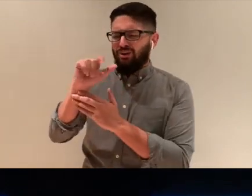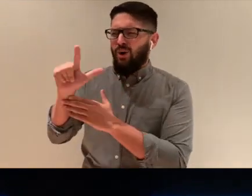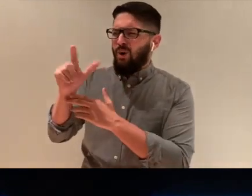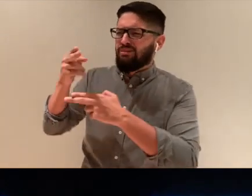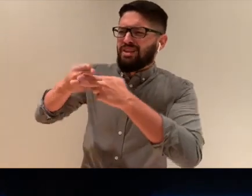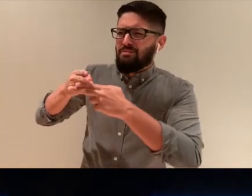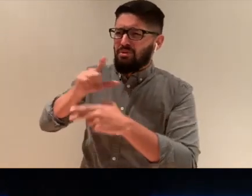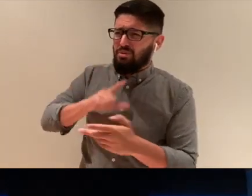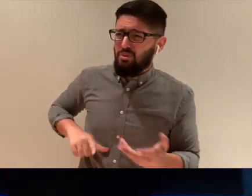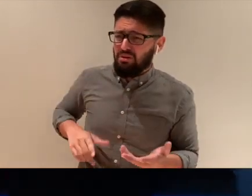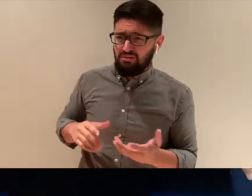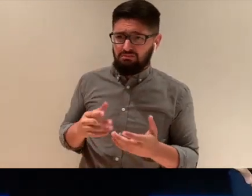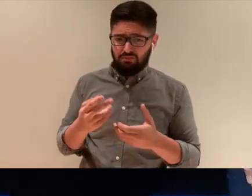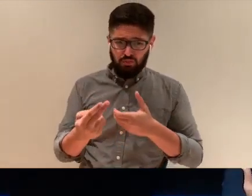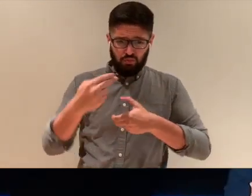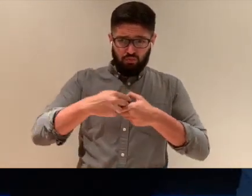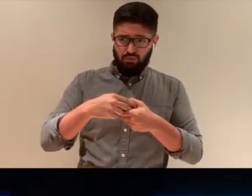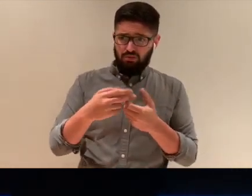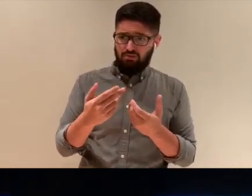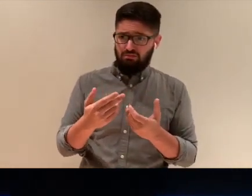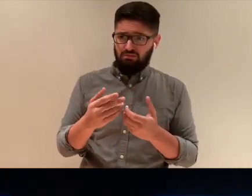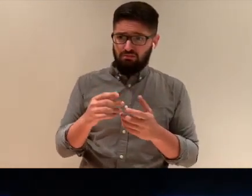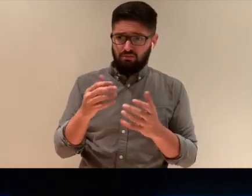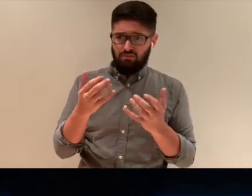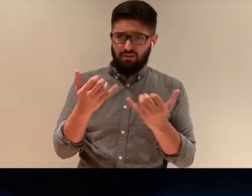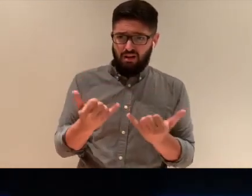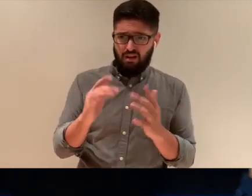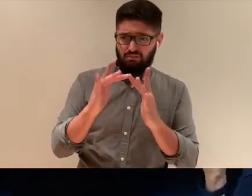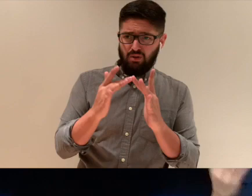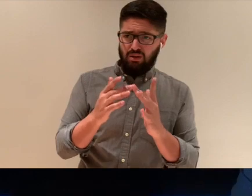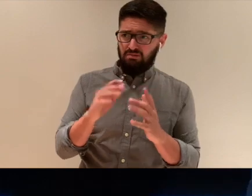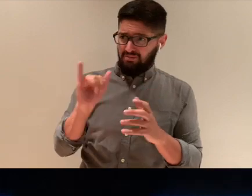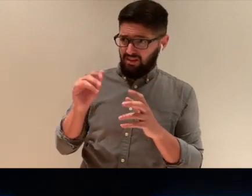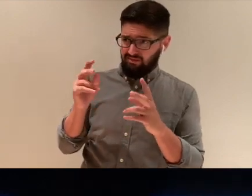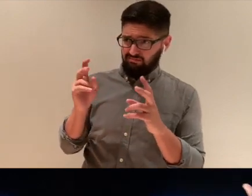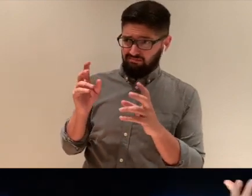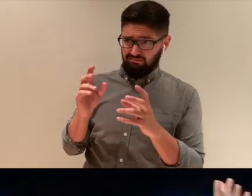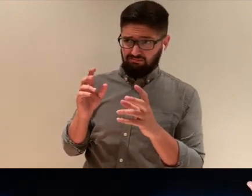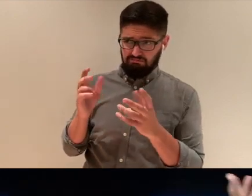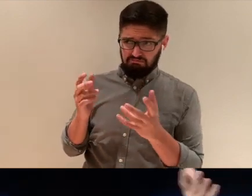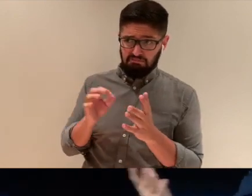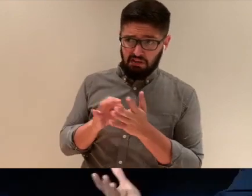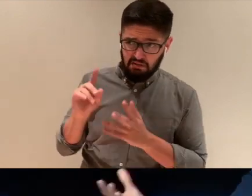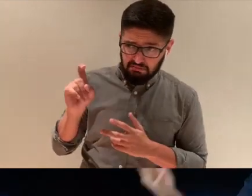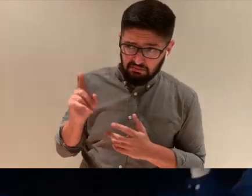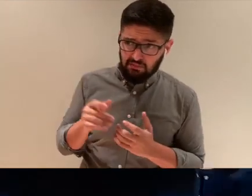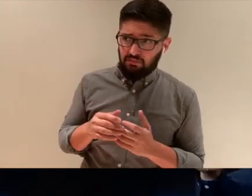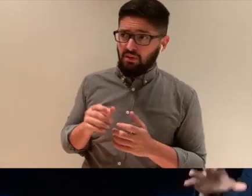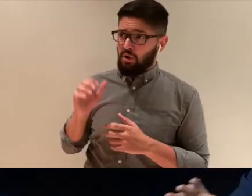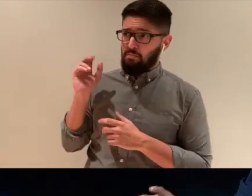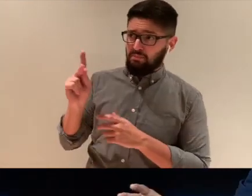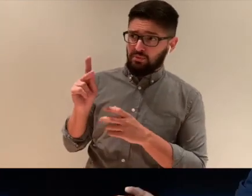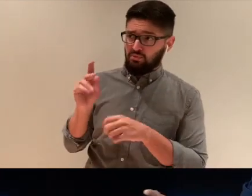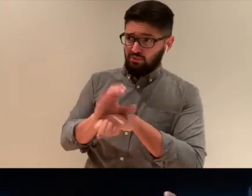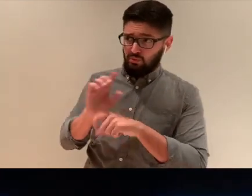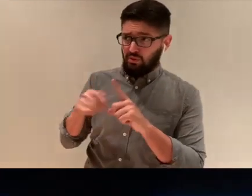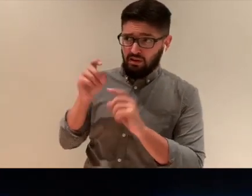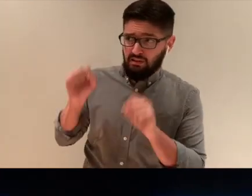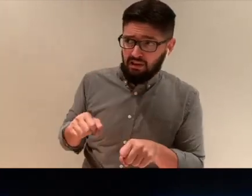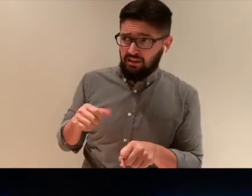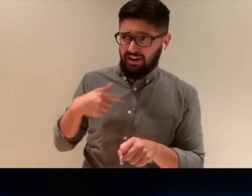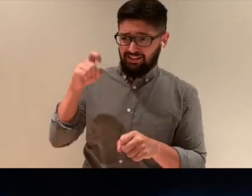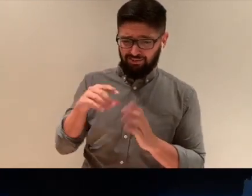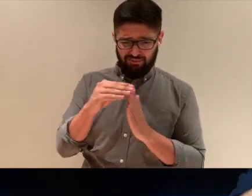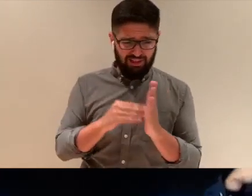Lord? I mean, just tuning in now, is this considered calling on the Lord? Going to church, I'll go back to church whenever I